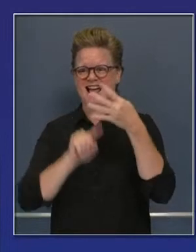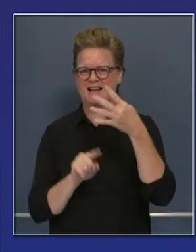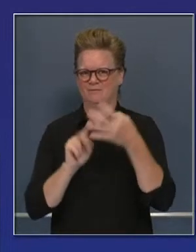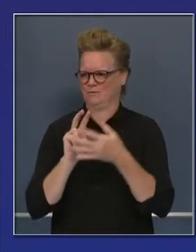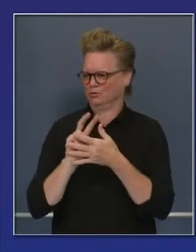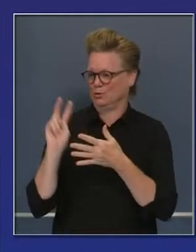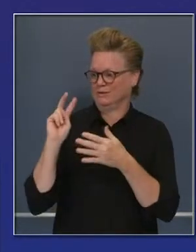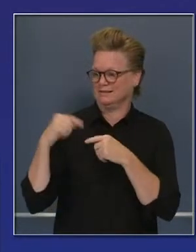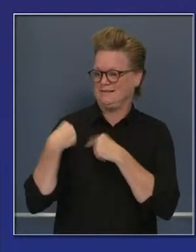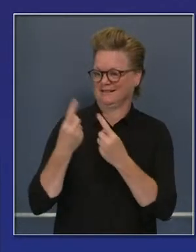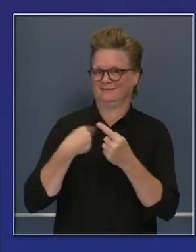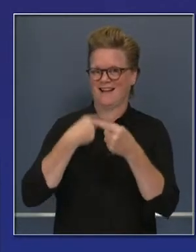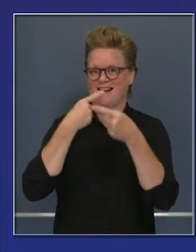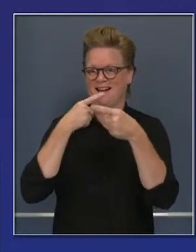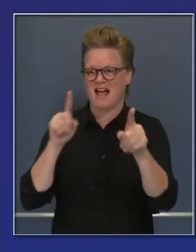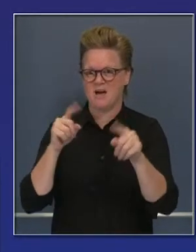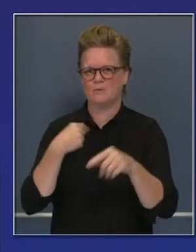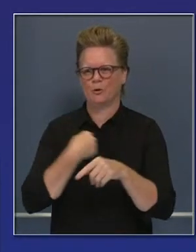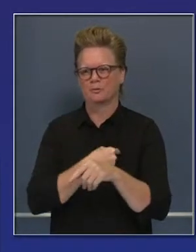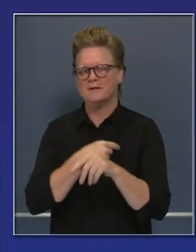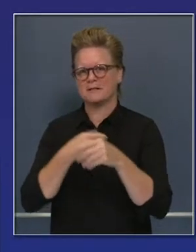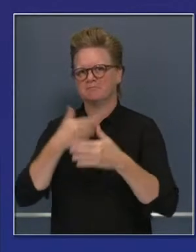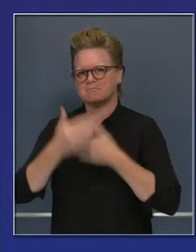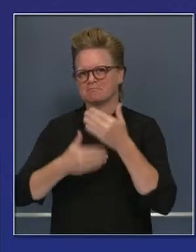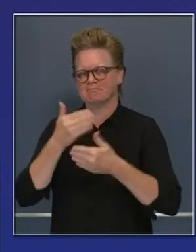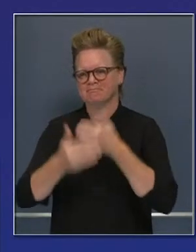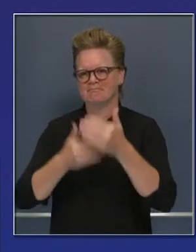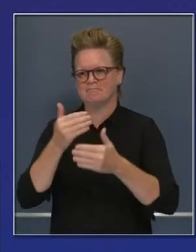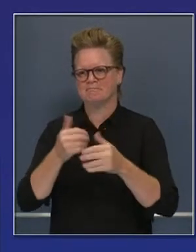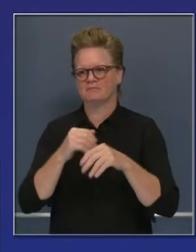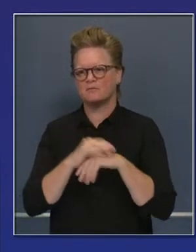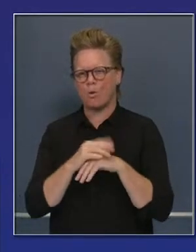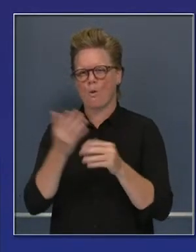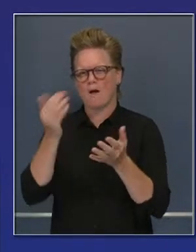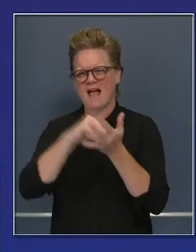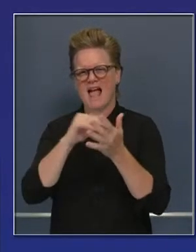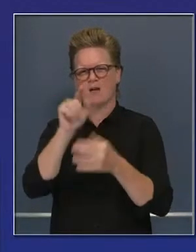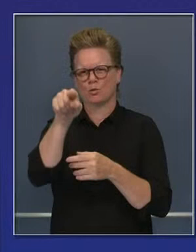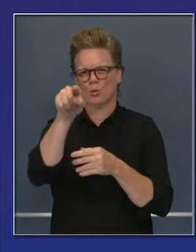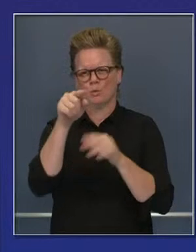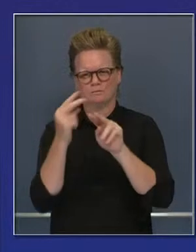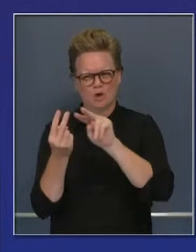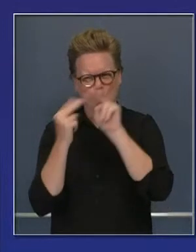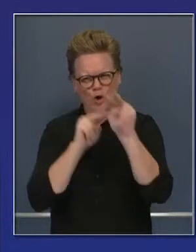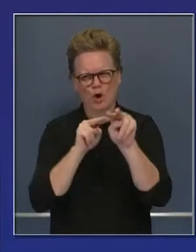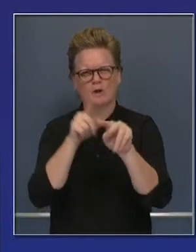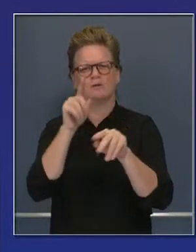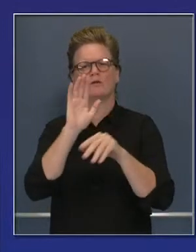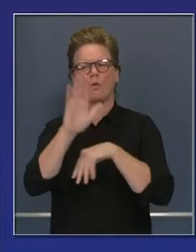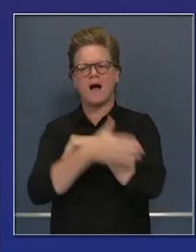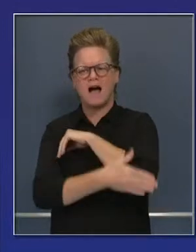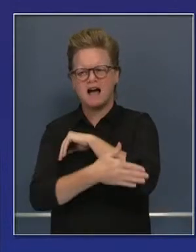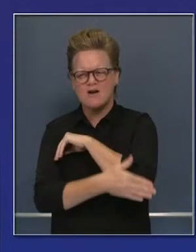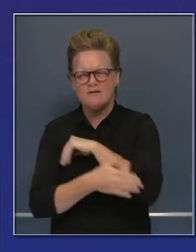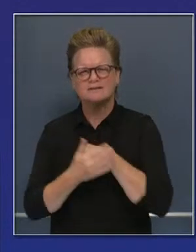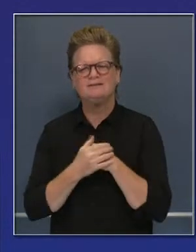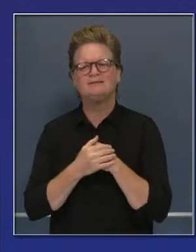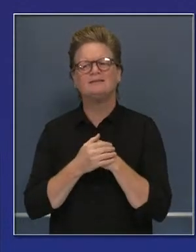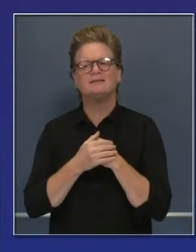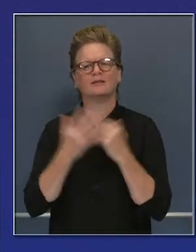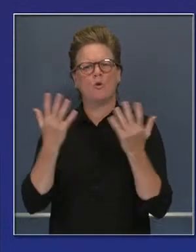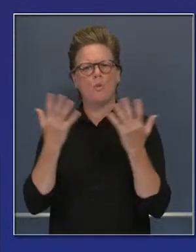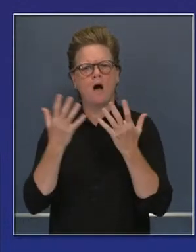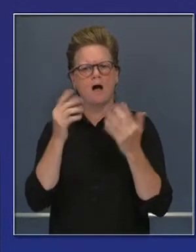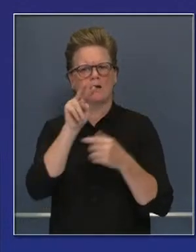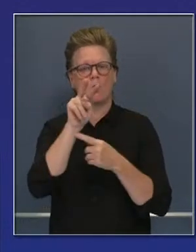unveiling of this, where each county landed. And then we said today we would be reporting the second reporting period of this